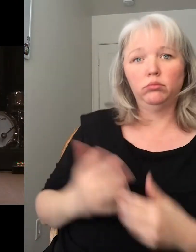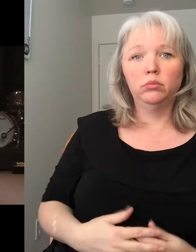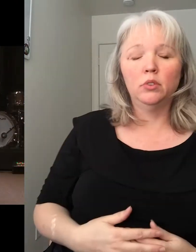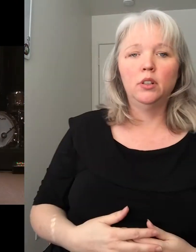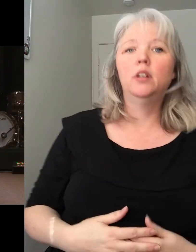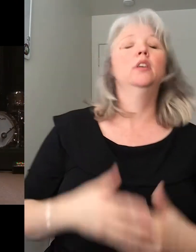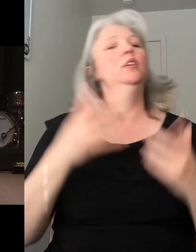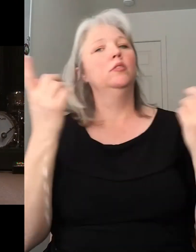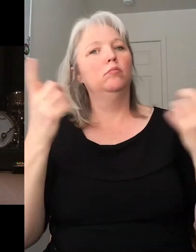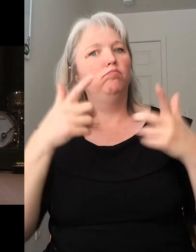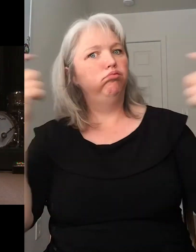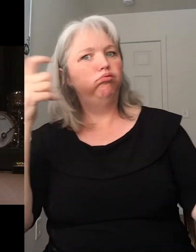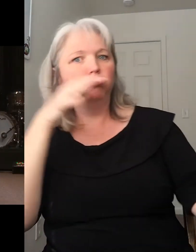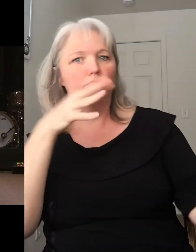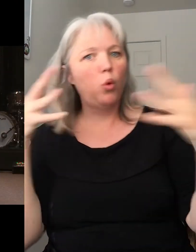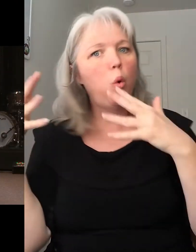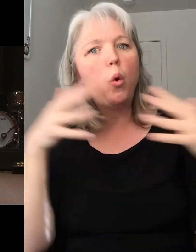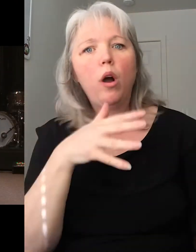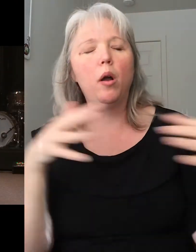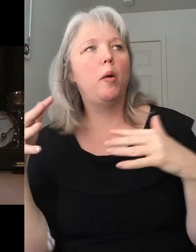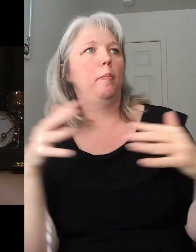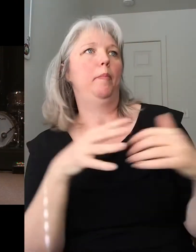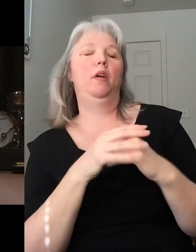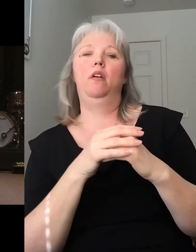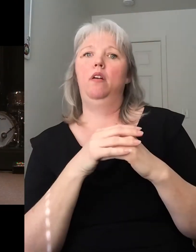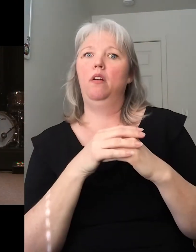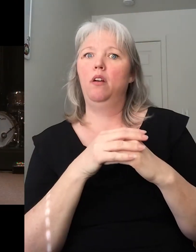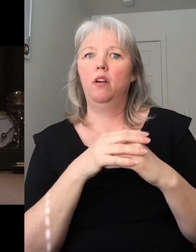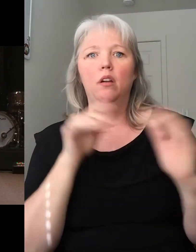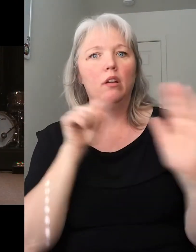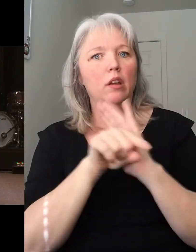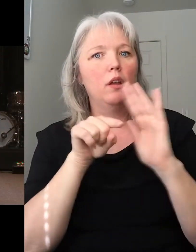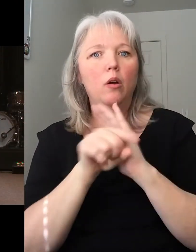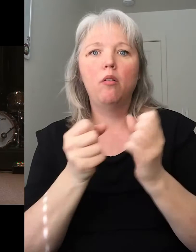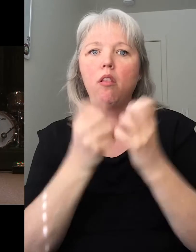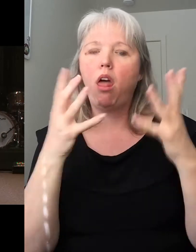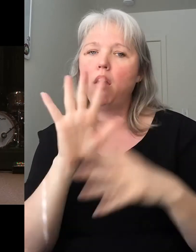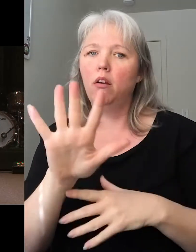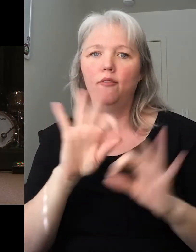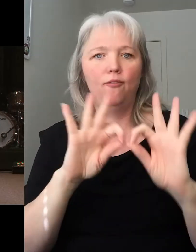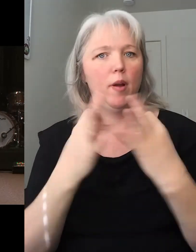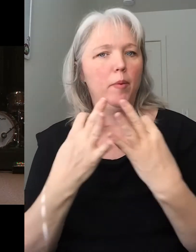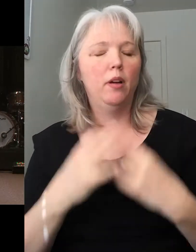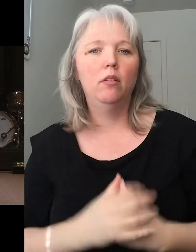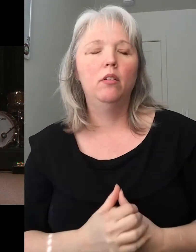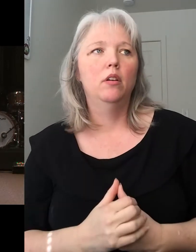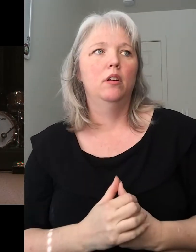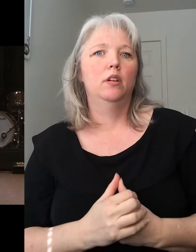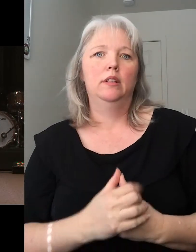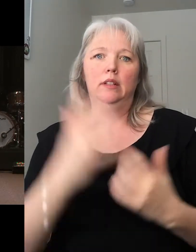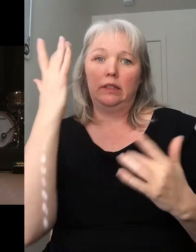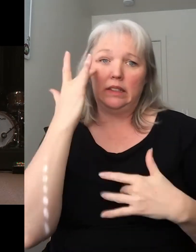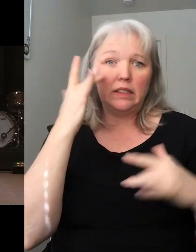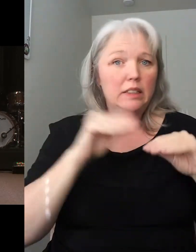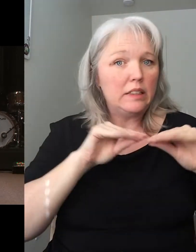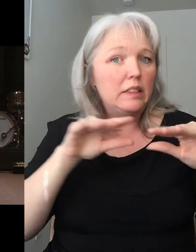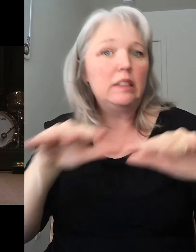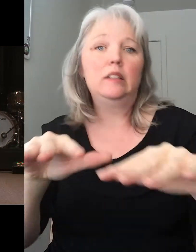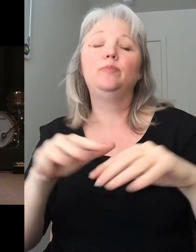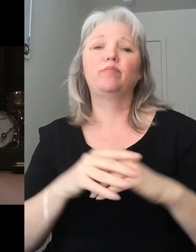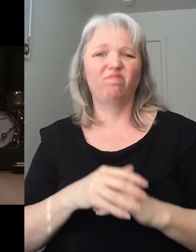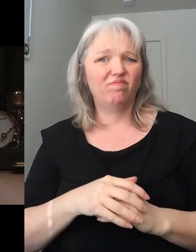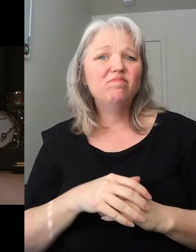He brought a great storm. There was a great storm that came and killed a lot of his family. He brought